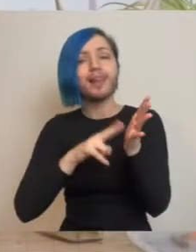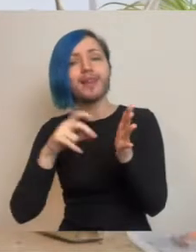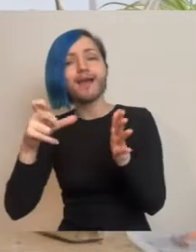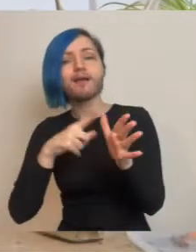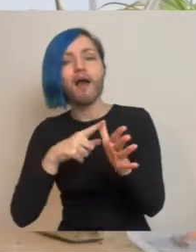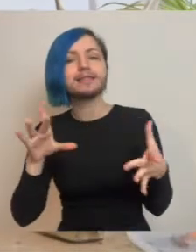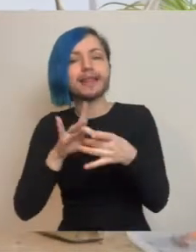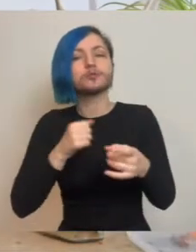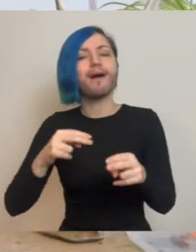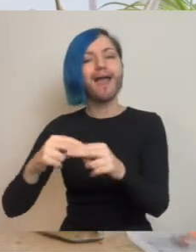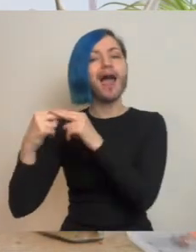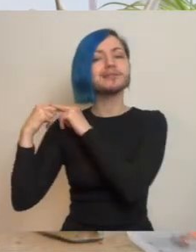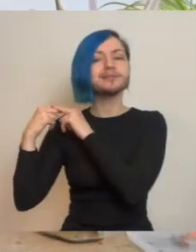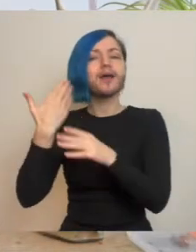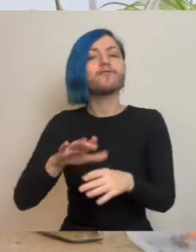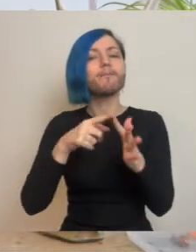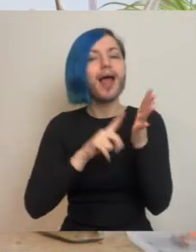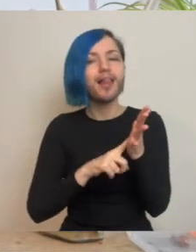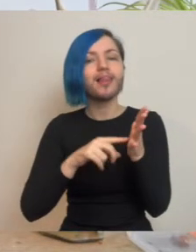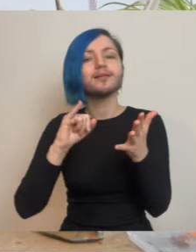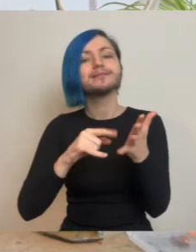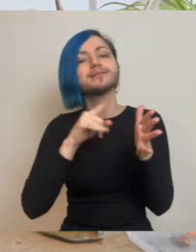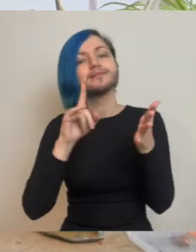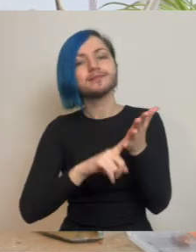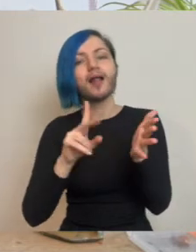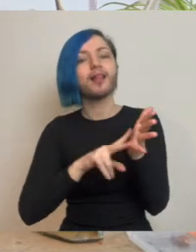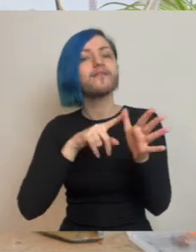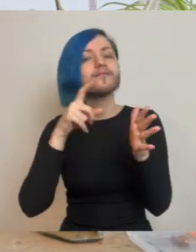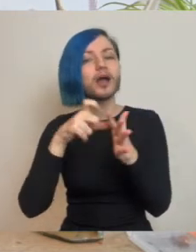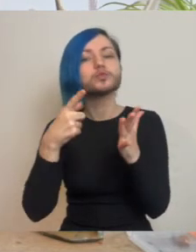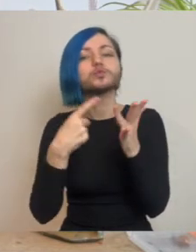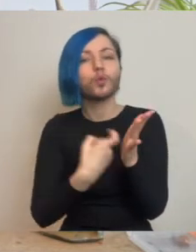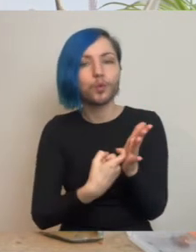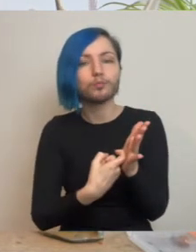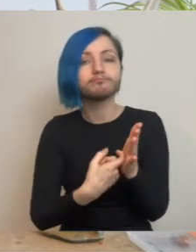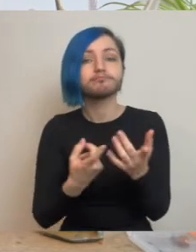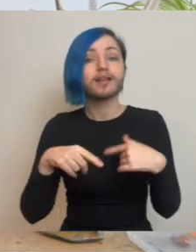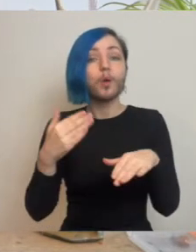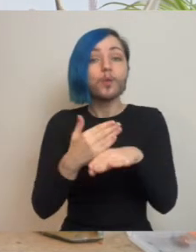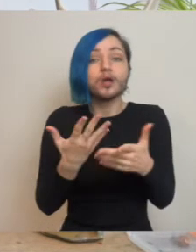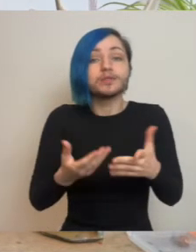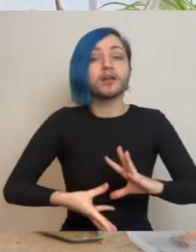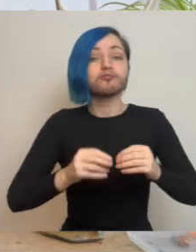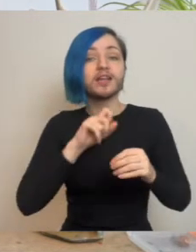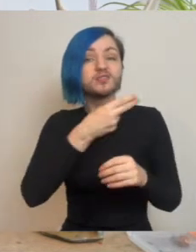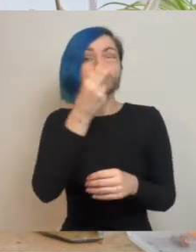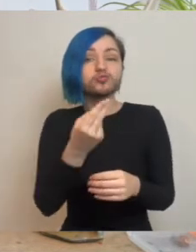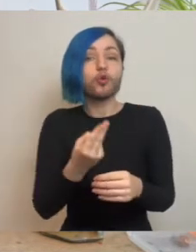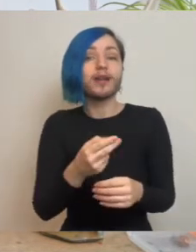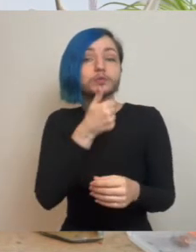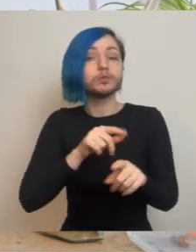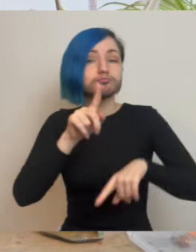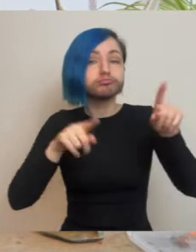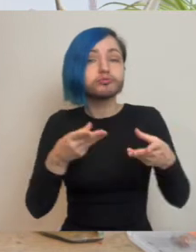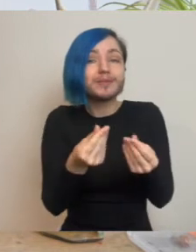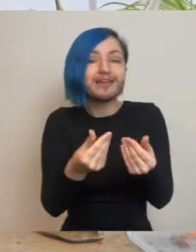Salvador. The work we're going to be creating today is a drawing with different materials, and it's